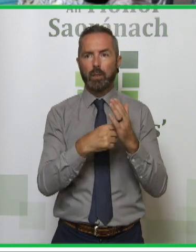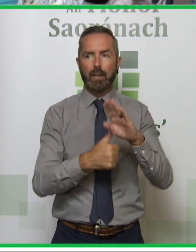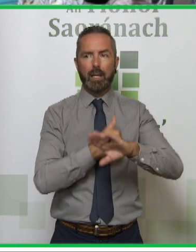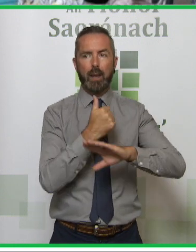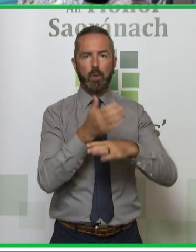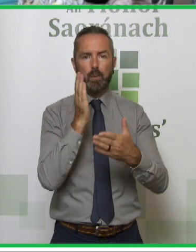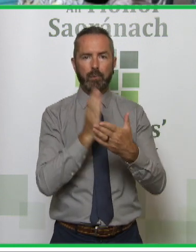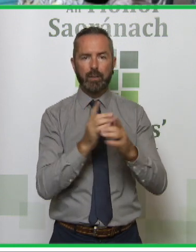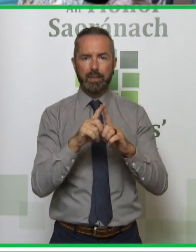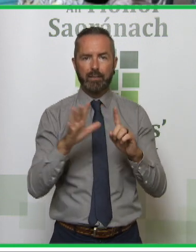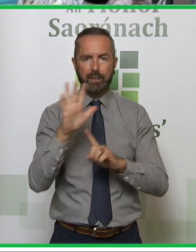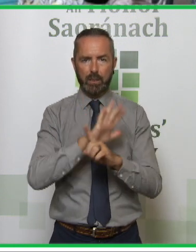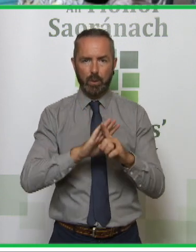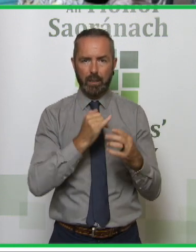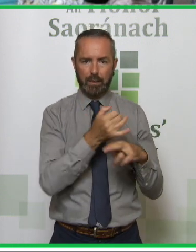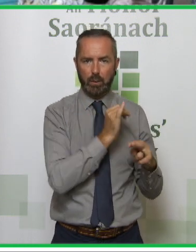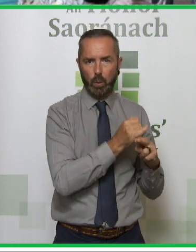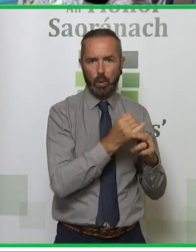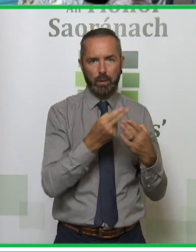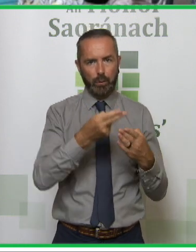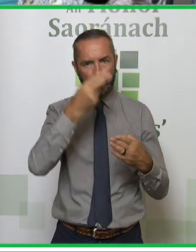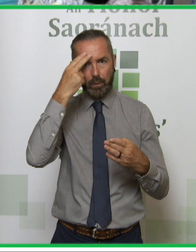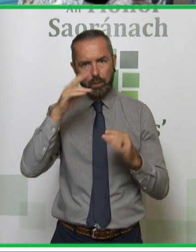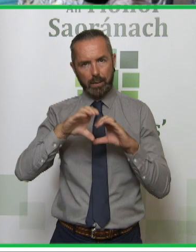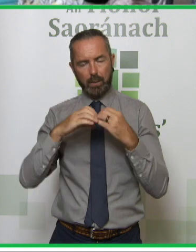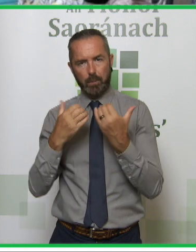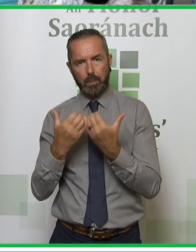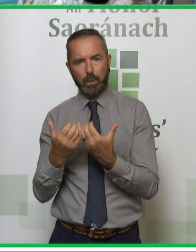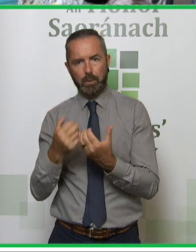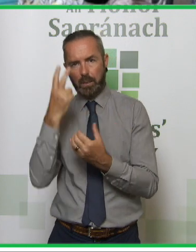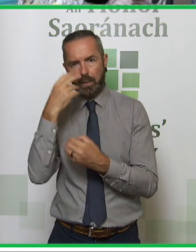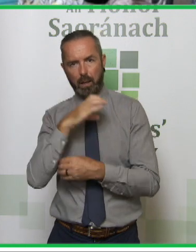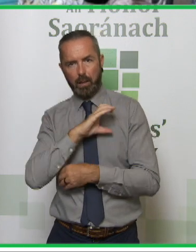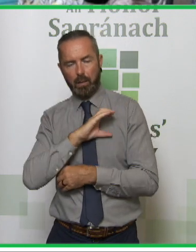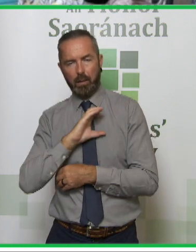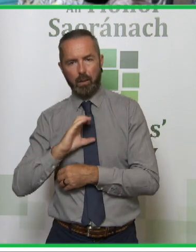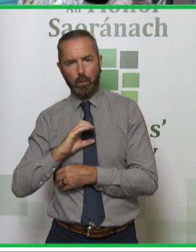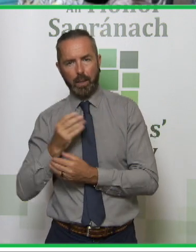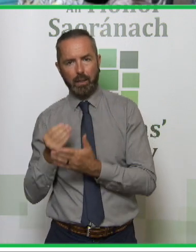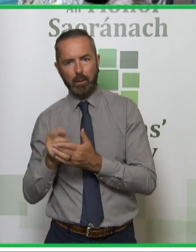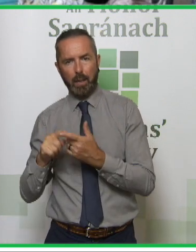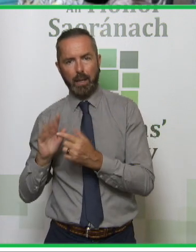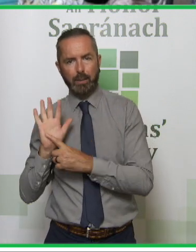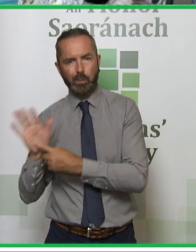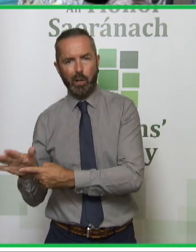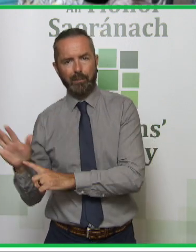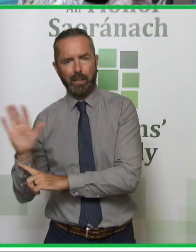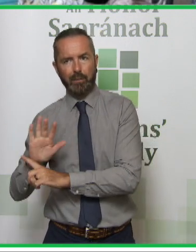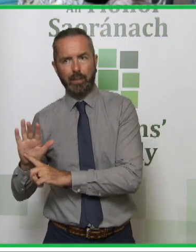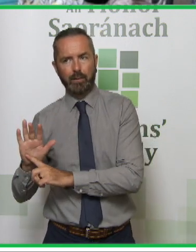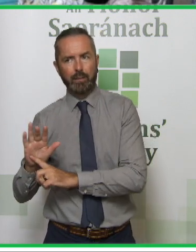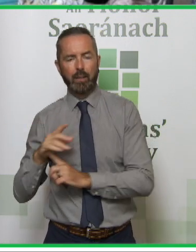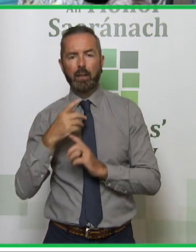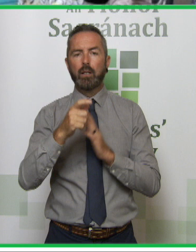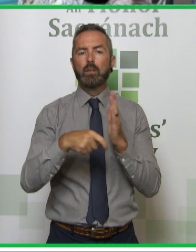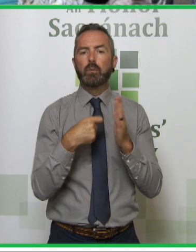number of different settings: schools, universities, community, nighttime economy, and deprived areas. These projects are also